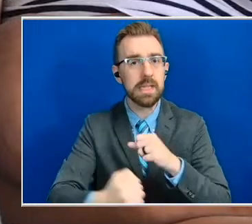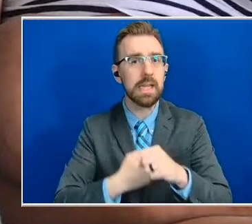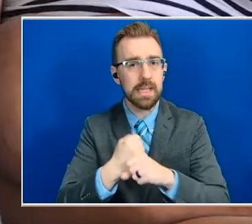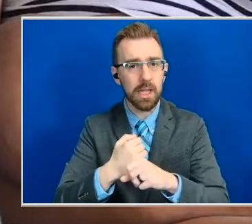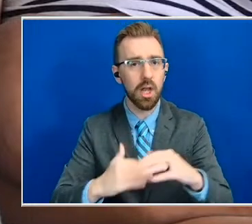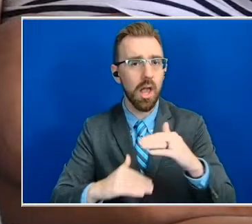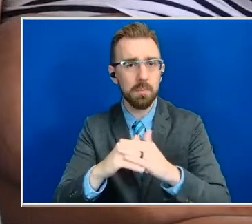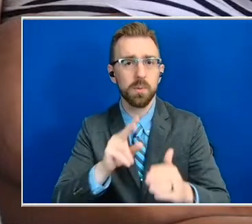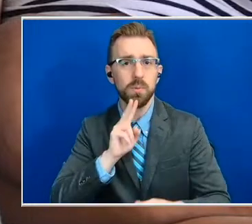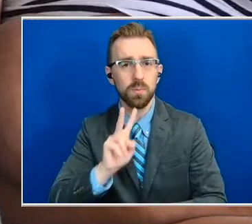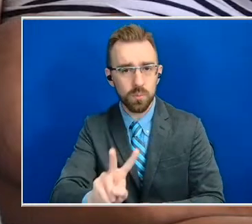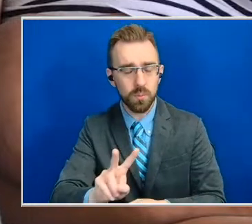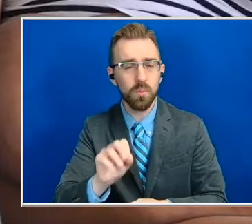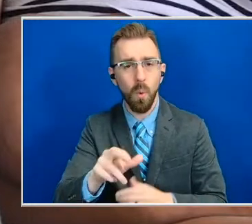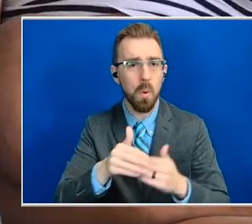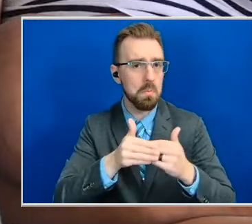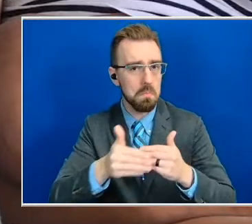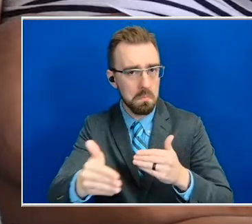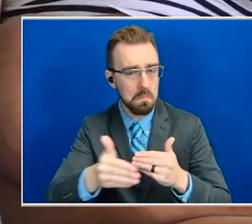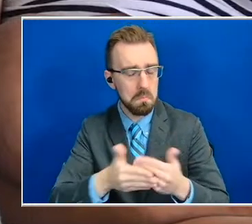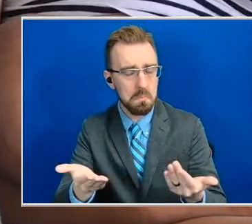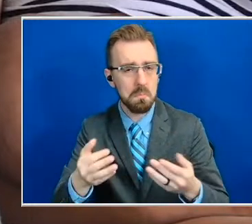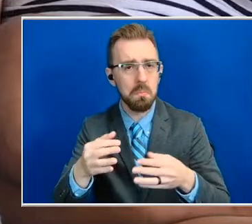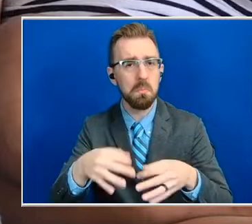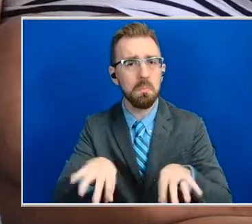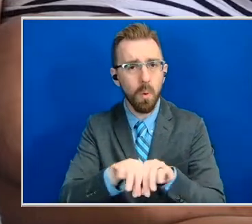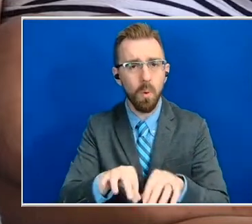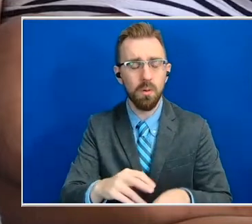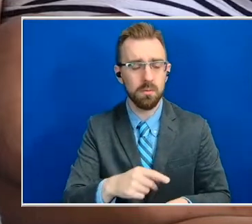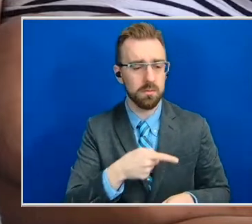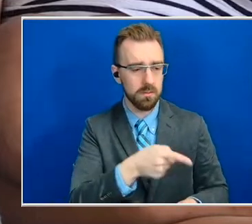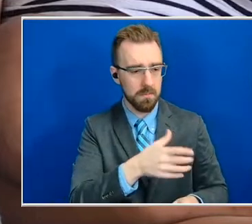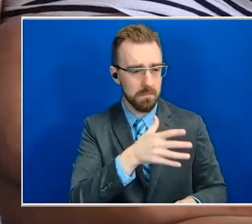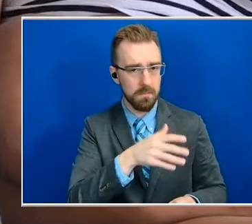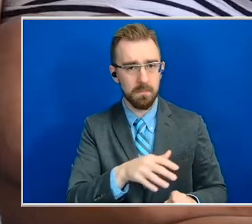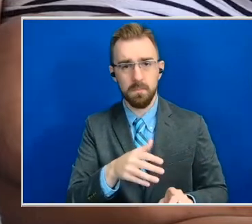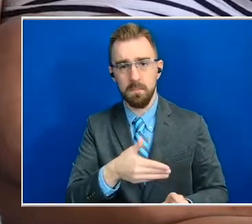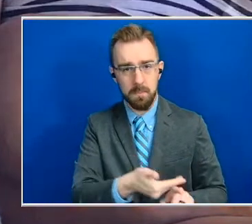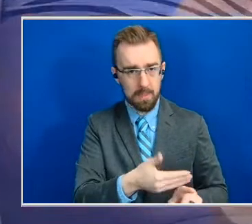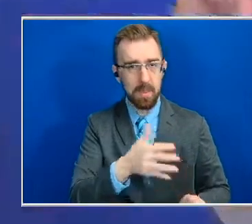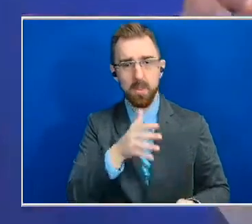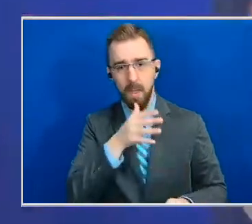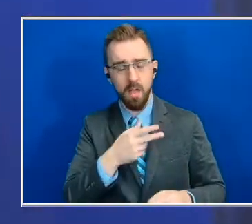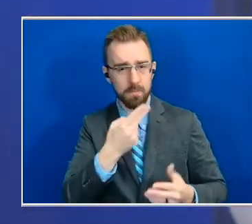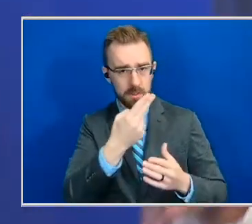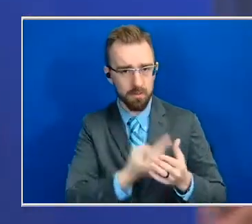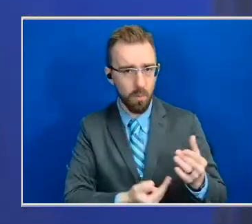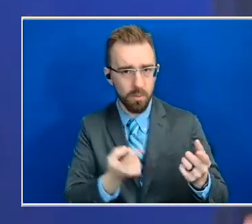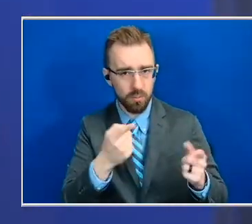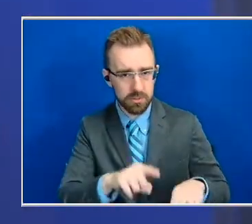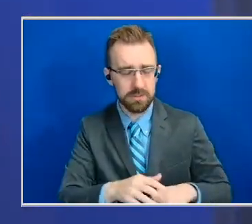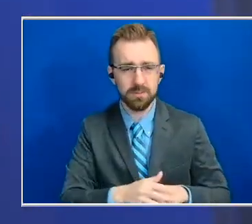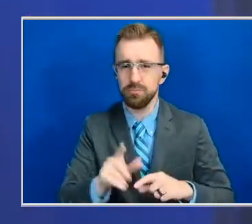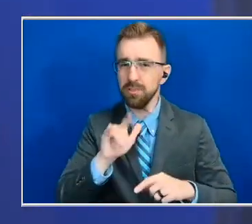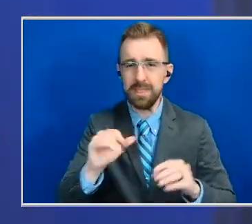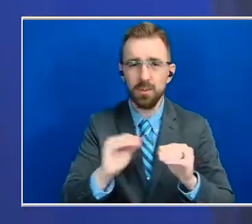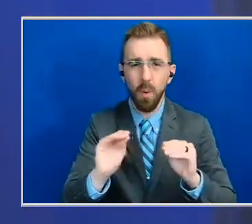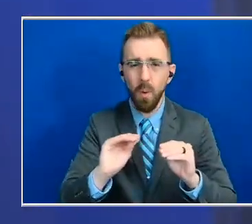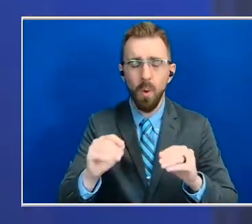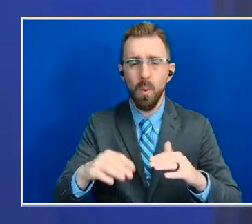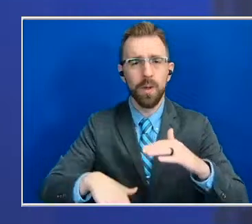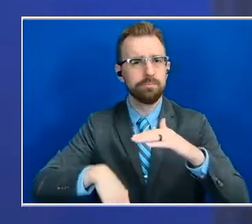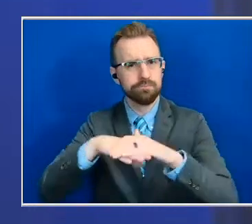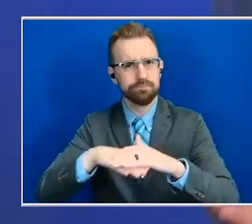or longer, as long as mutually decided by mother and baby. So there's really not an upper end cutoff of age where breast milk